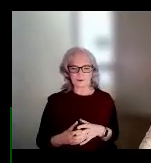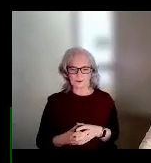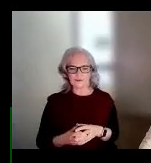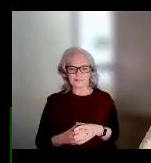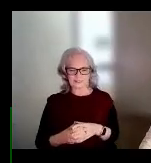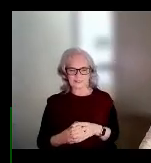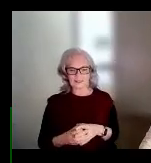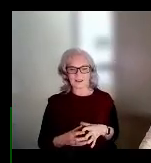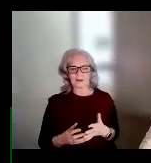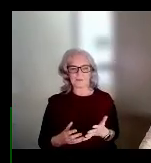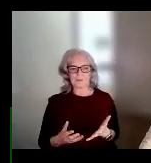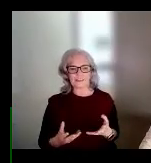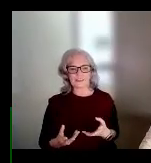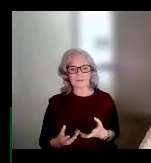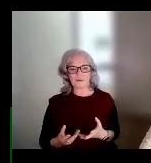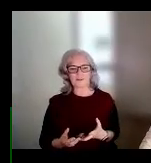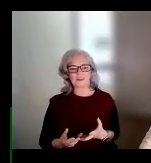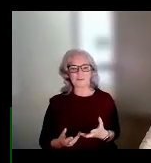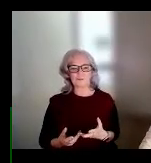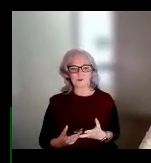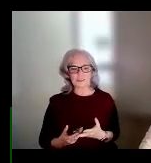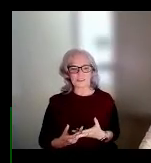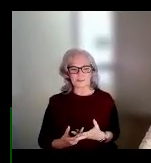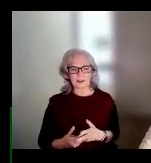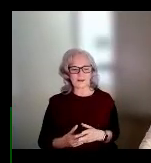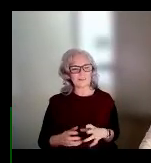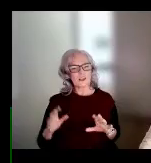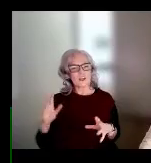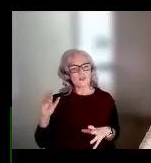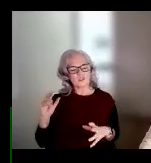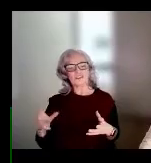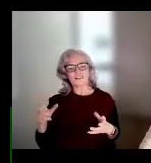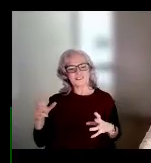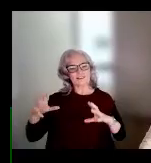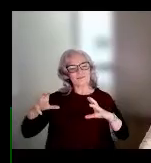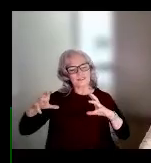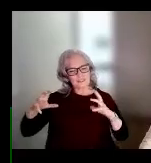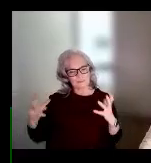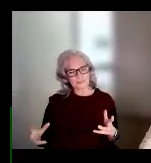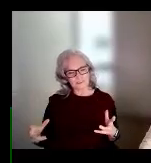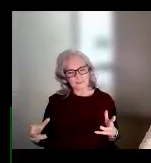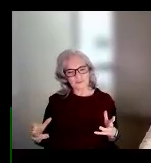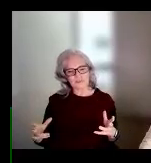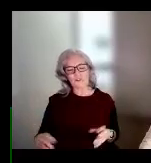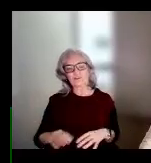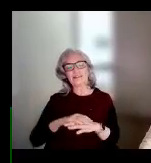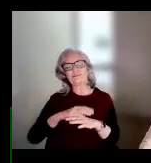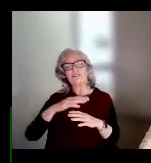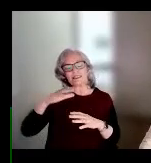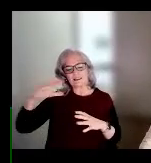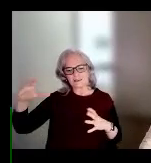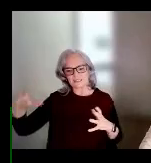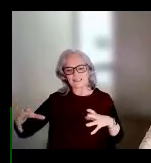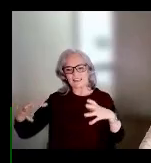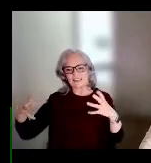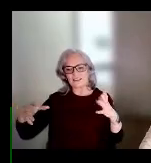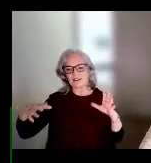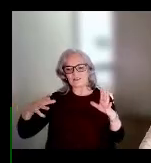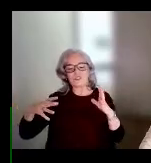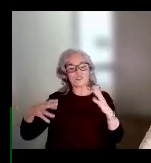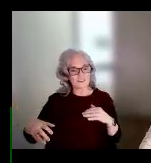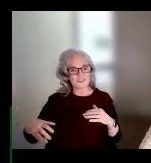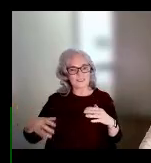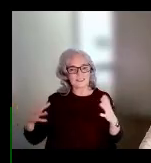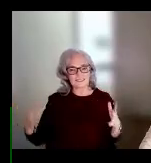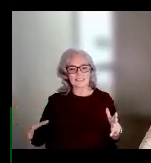our networks and building collaborations and working as partners, not just within the research field, but in the MND